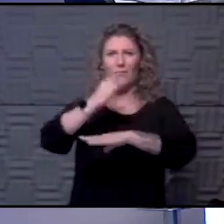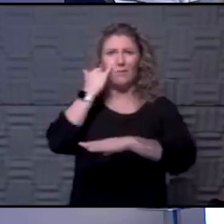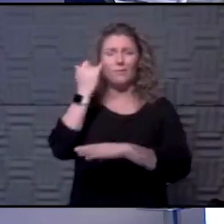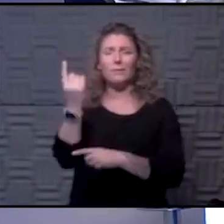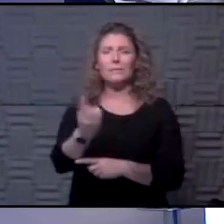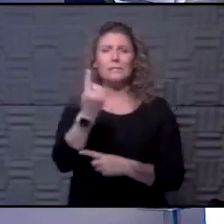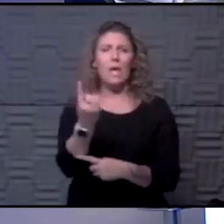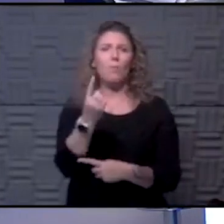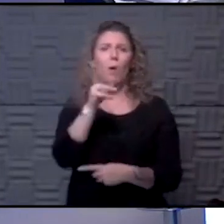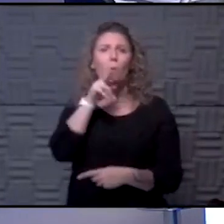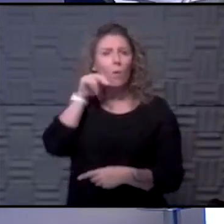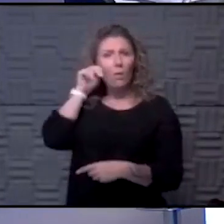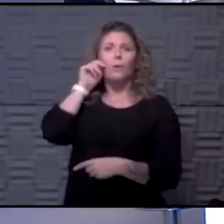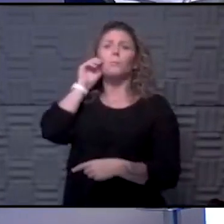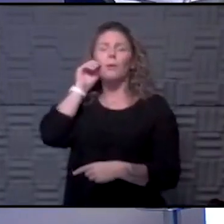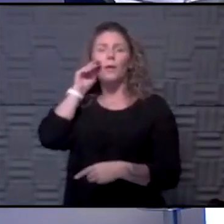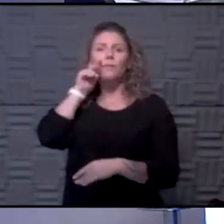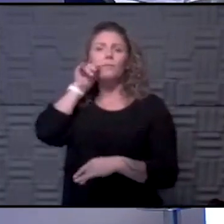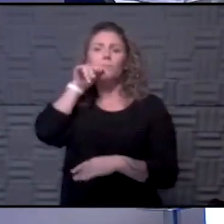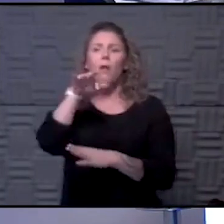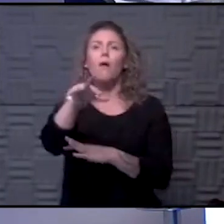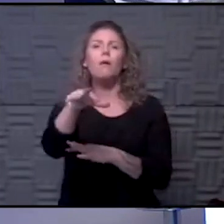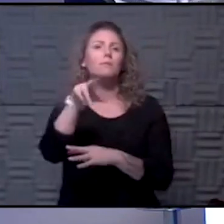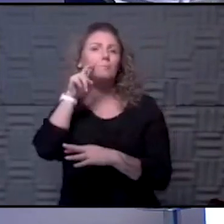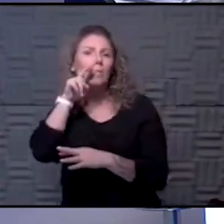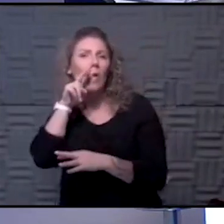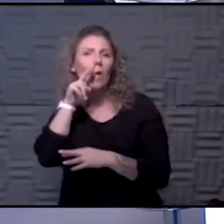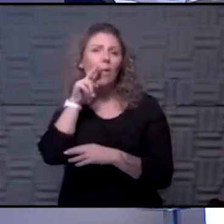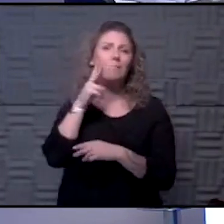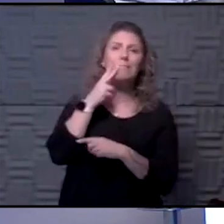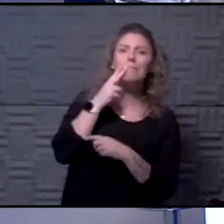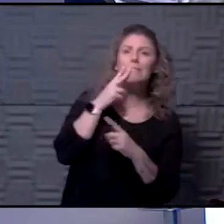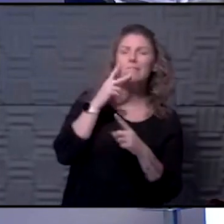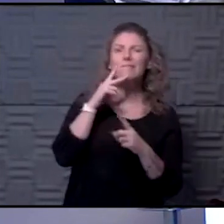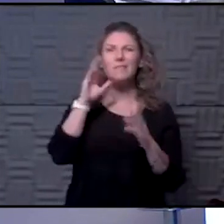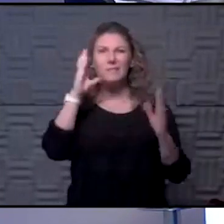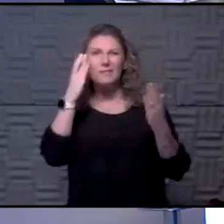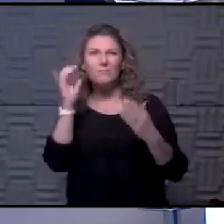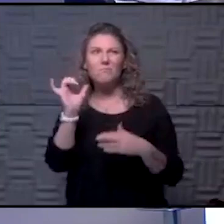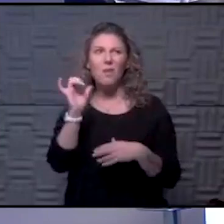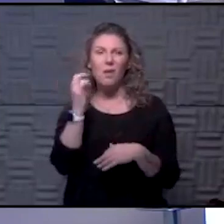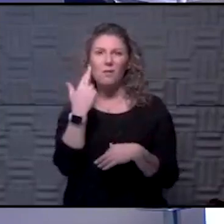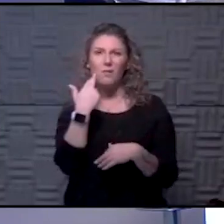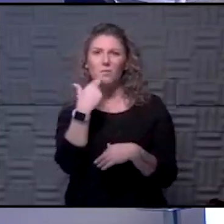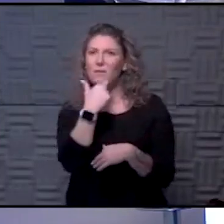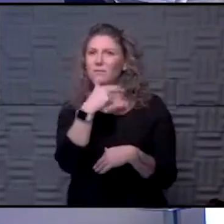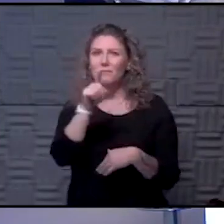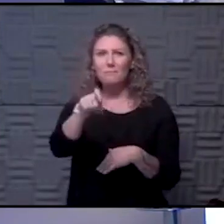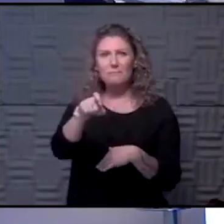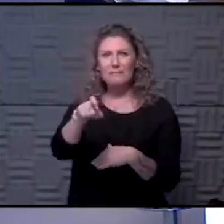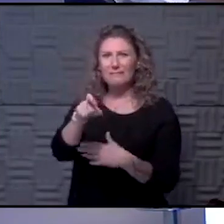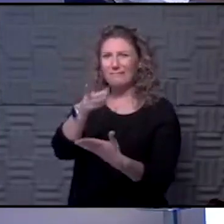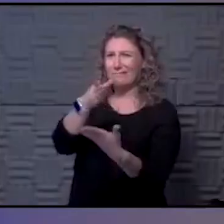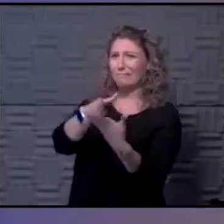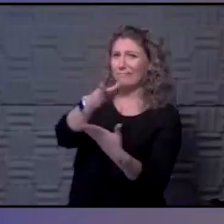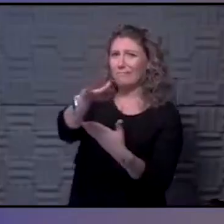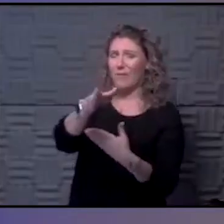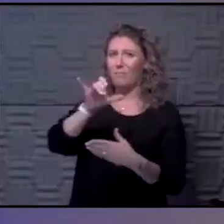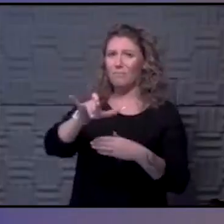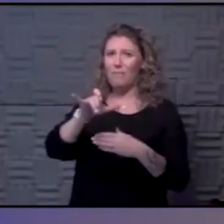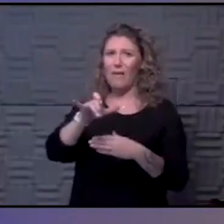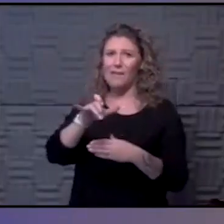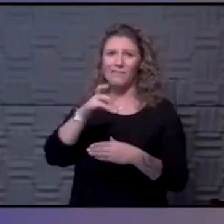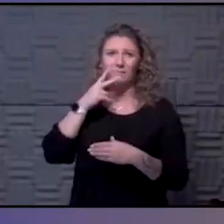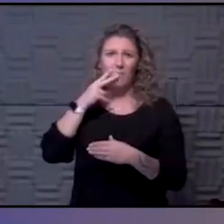lungs and into the air can spread COVID. Seems like restaurants should be telling people to keep their smoking to themselves. Yeah, I think we had